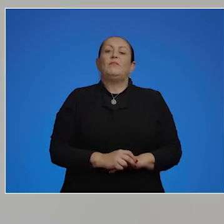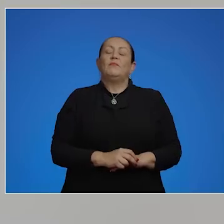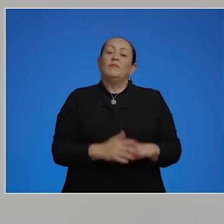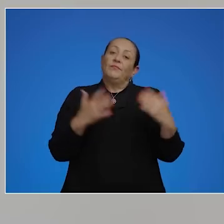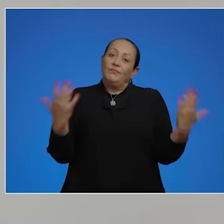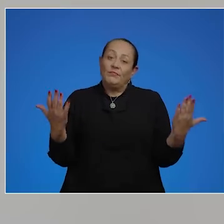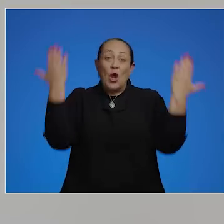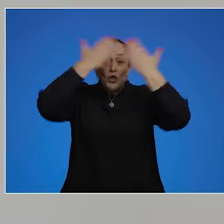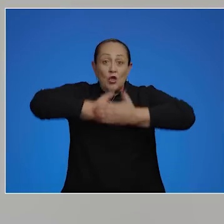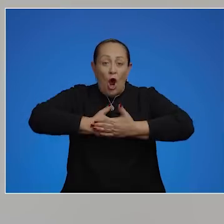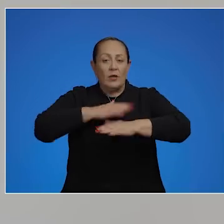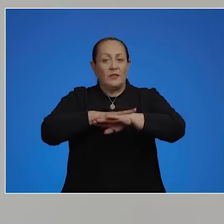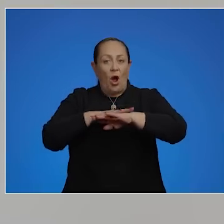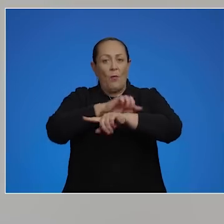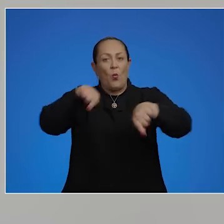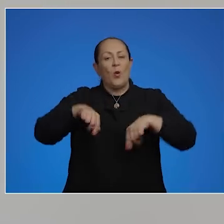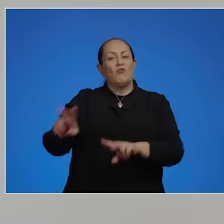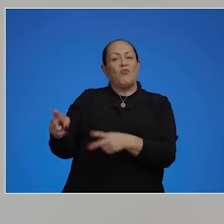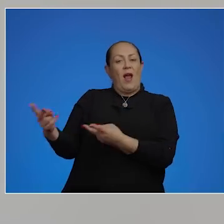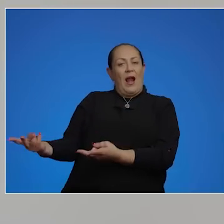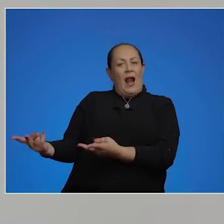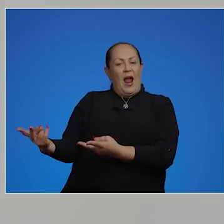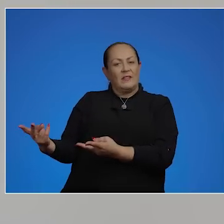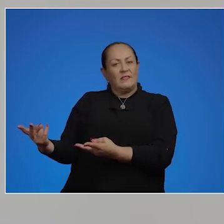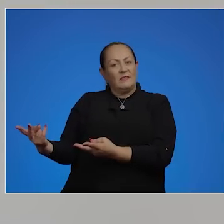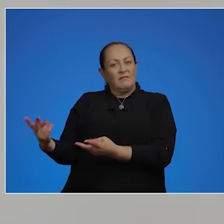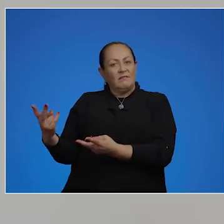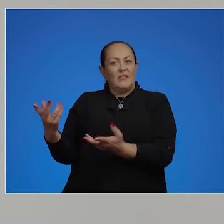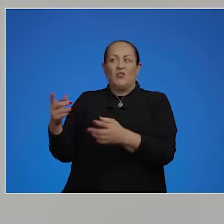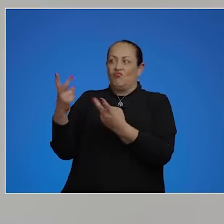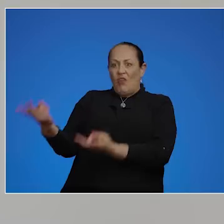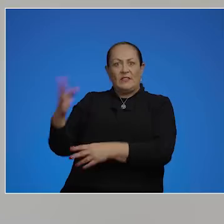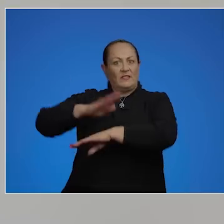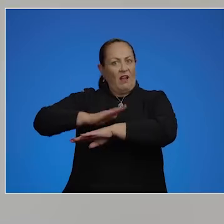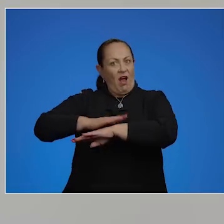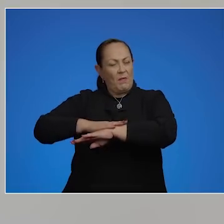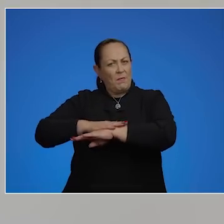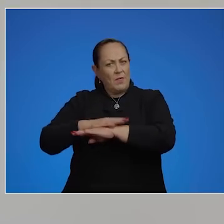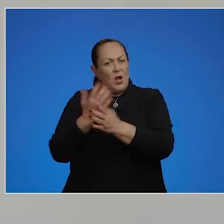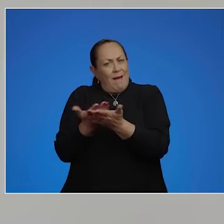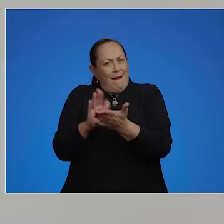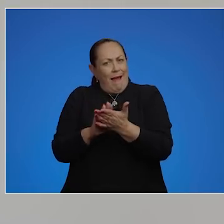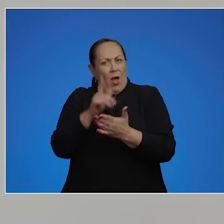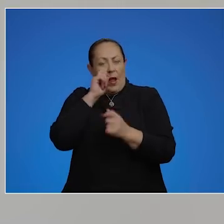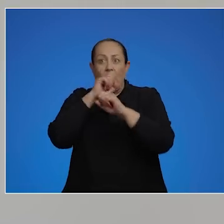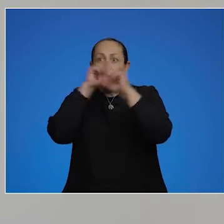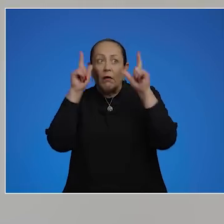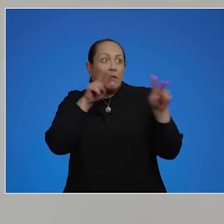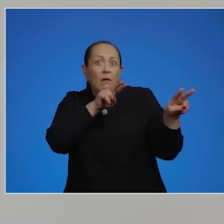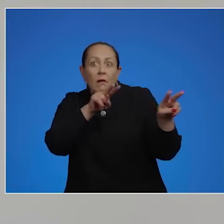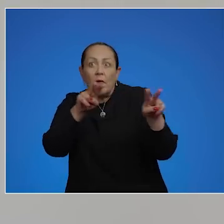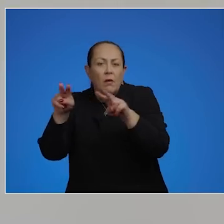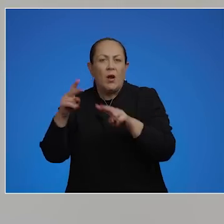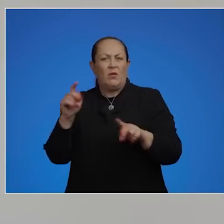So, of course, at night is the time where we're relaxing. It's our downtime. It's the time for rest. So, how can we be watchful